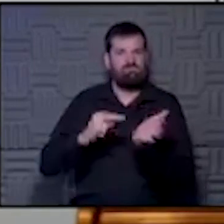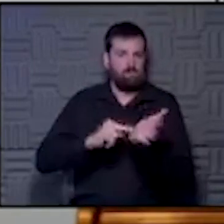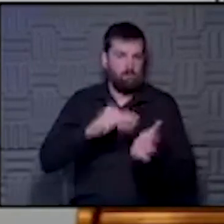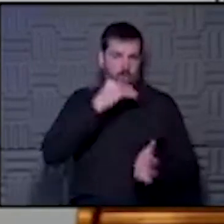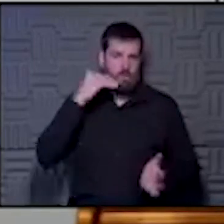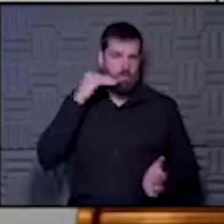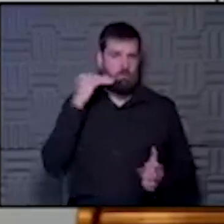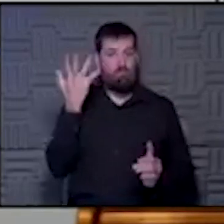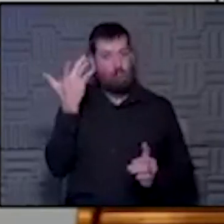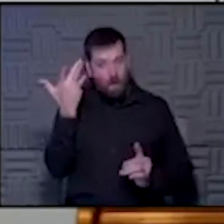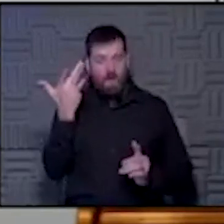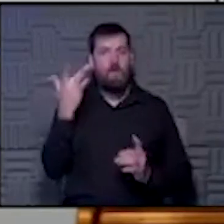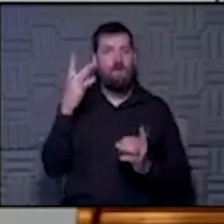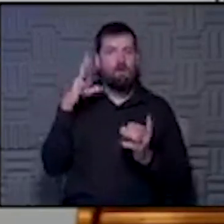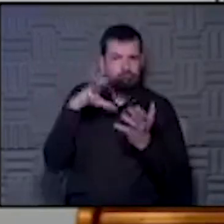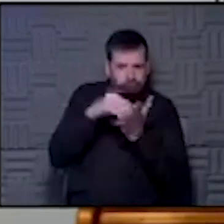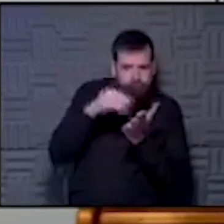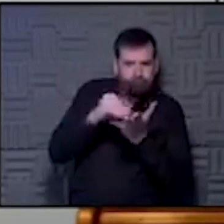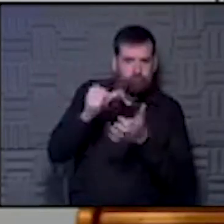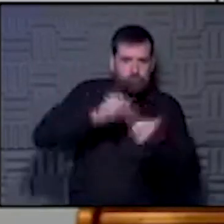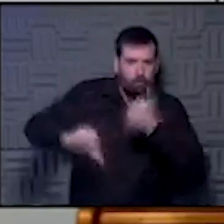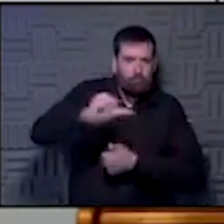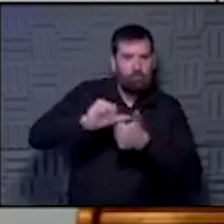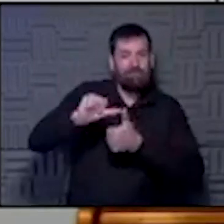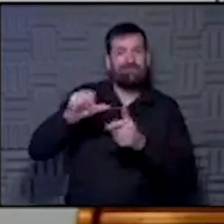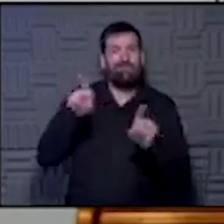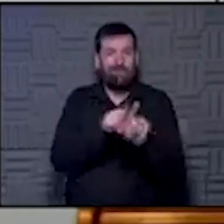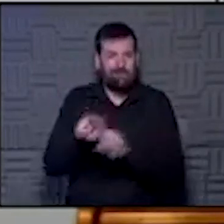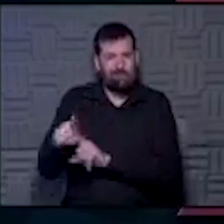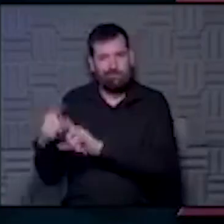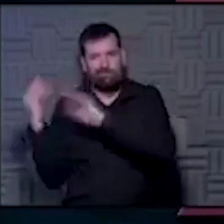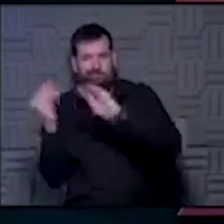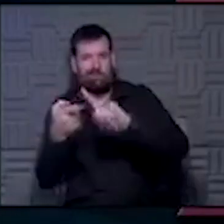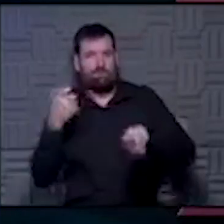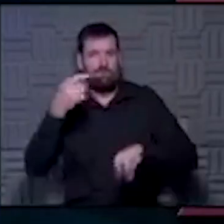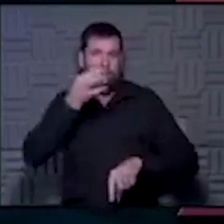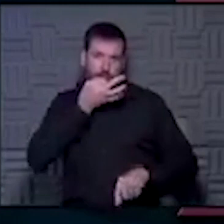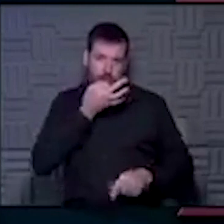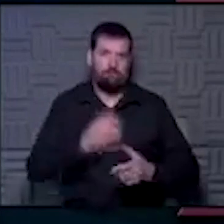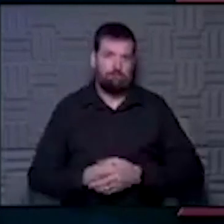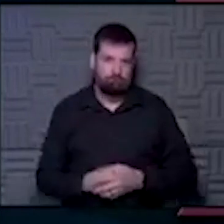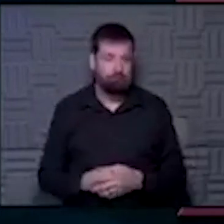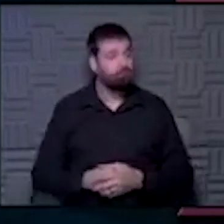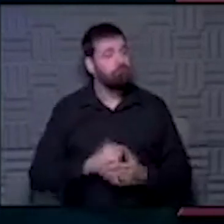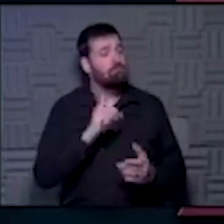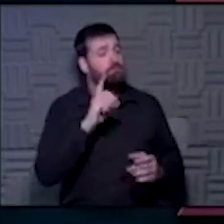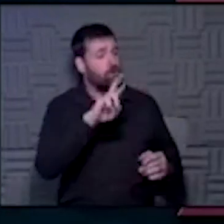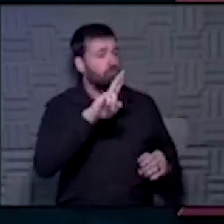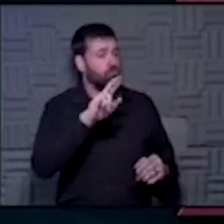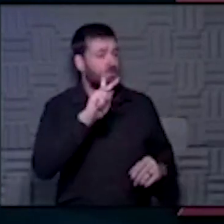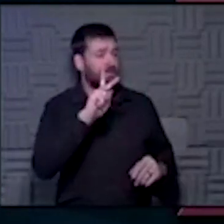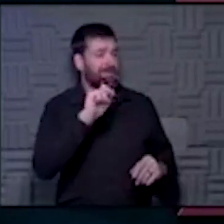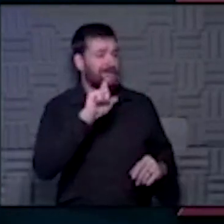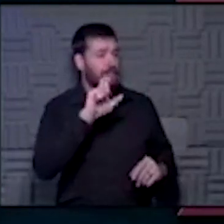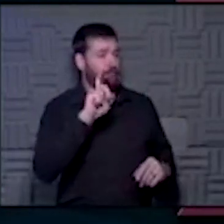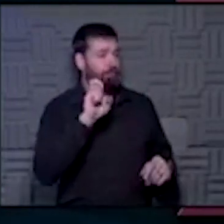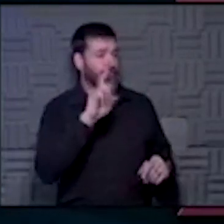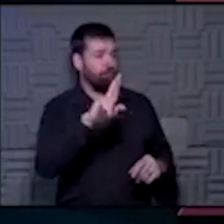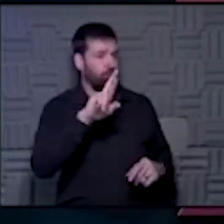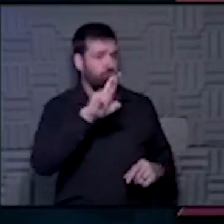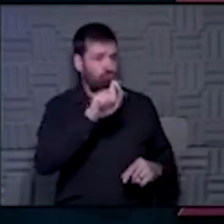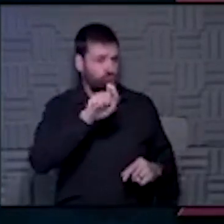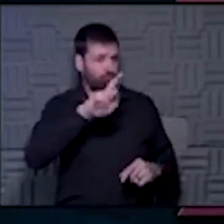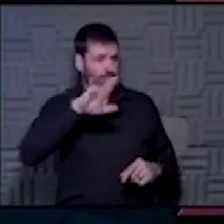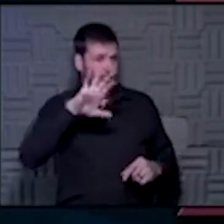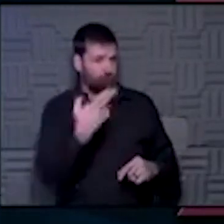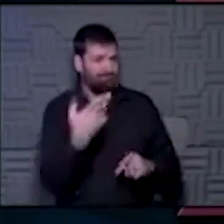been able to learn from each other and learn from the experts. Dr. Calendar Rich, you're one of those experts